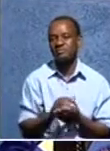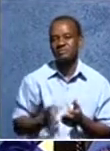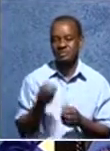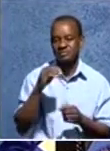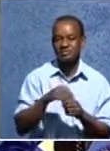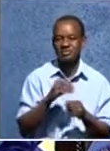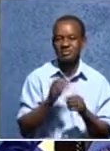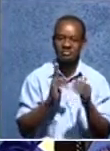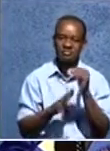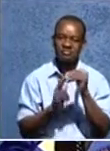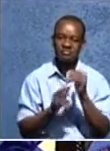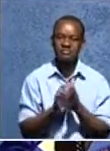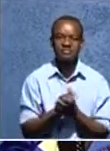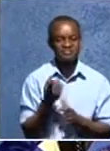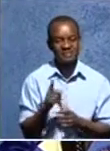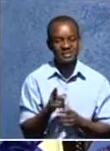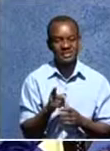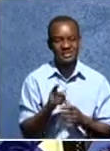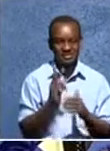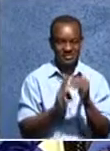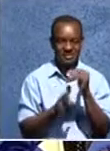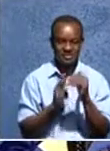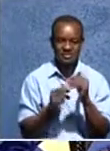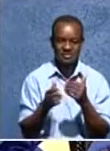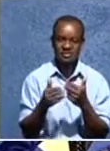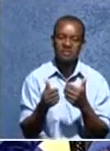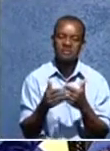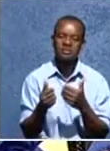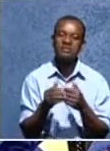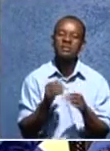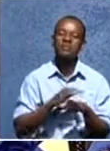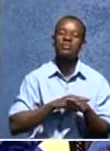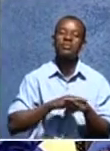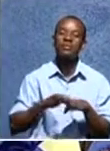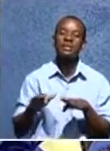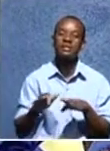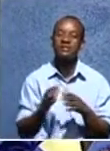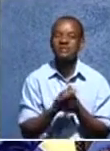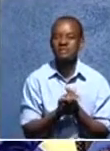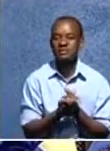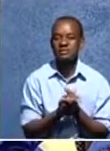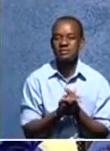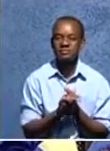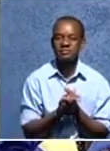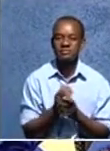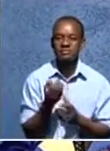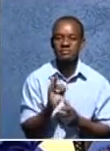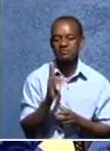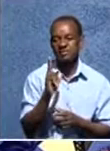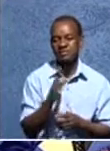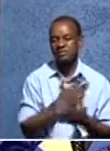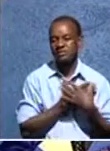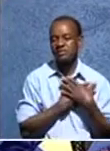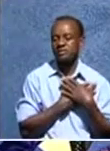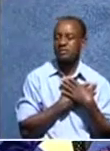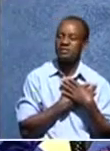that tourism is a very easy way of making money, and that it is not. Tourism is only somebody with passion can actually make a success in tourism,